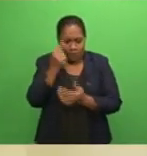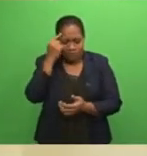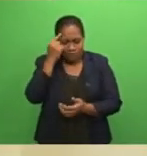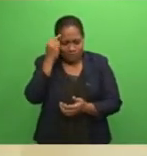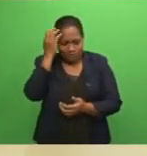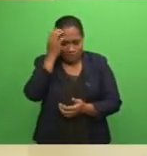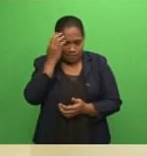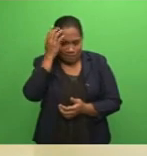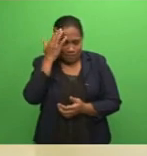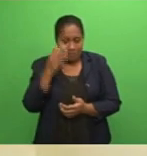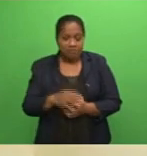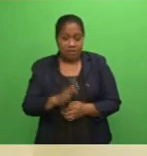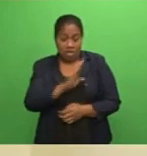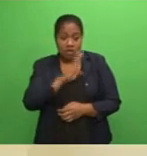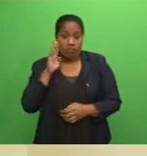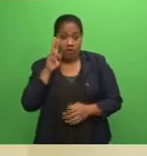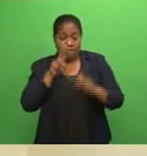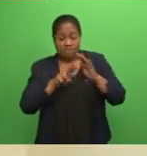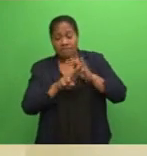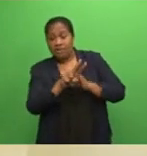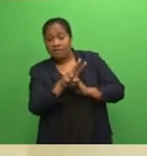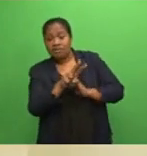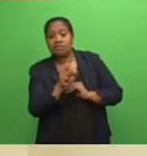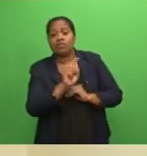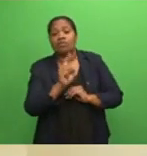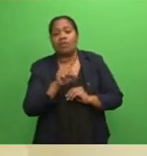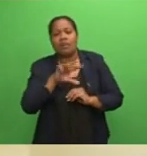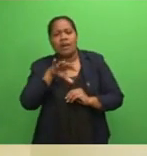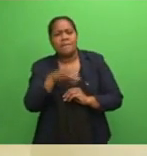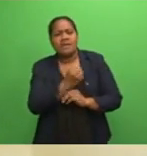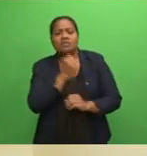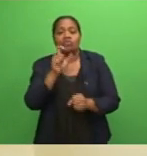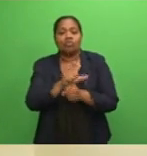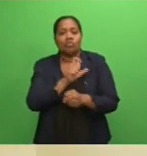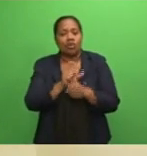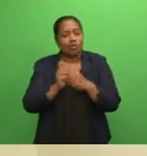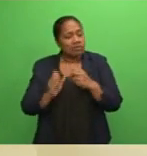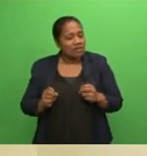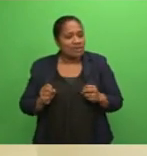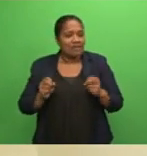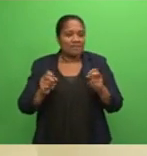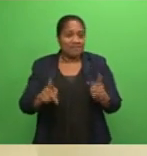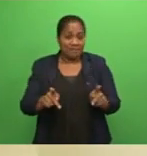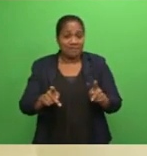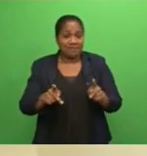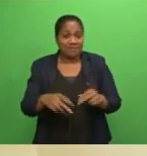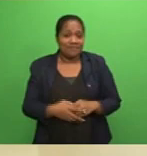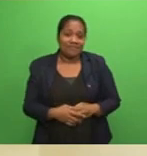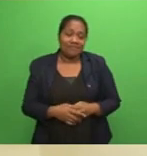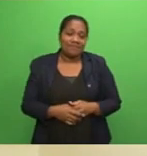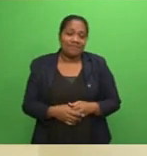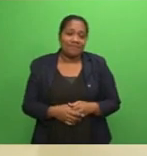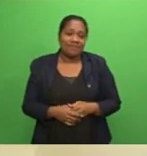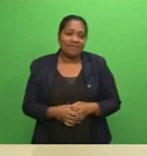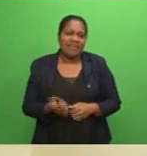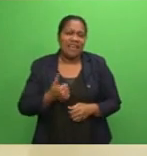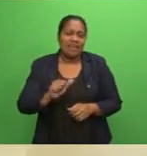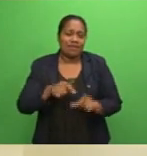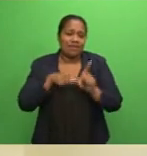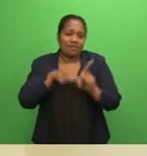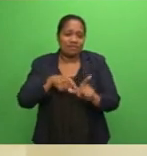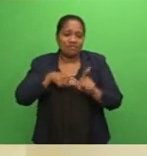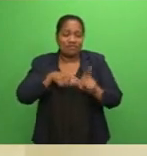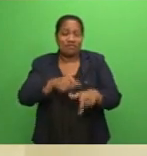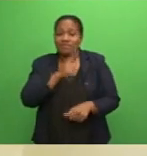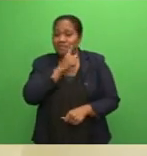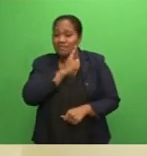vision is that we must create opportunities that will allow a young girl to